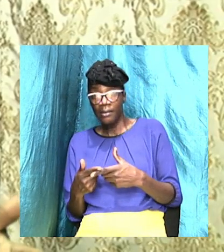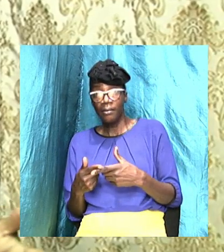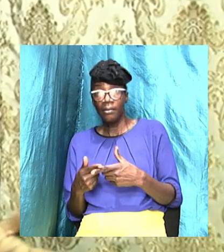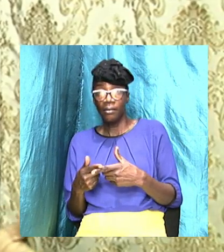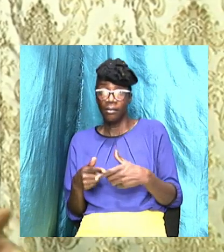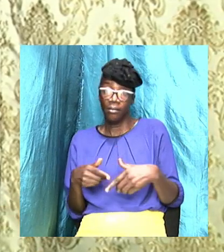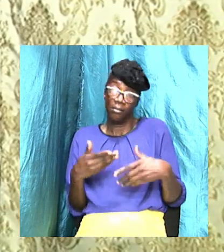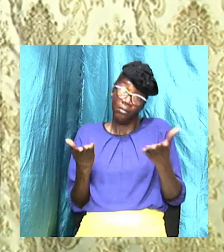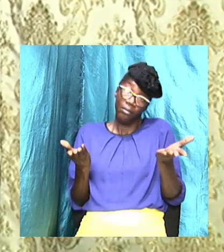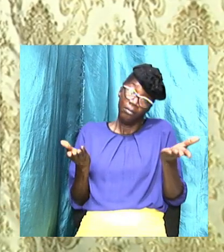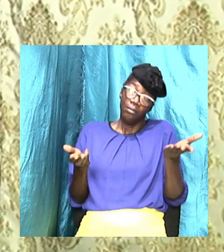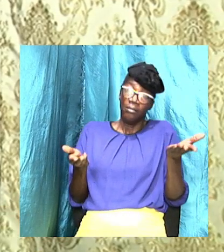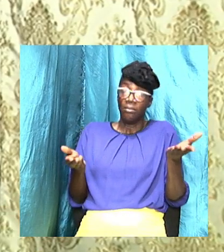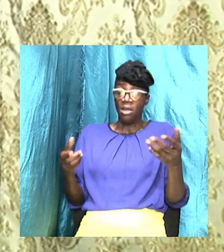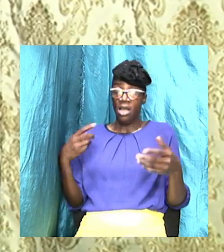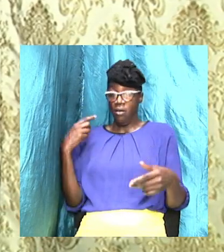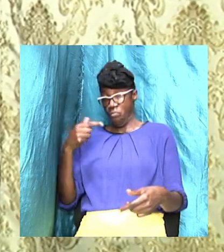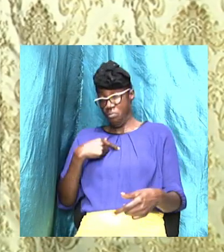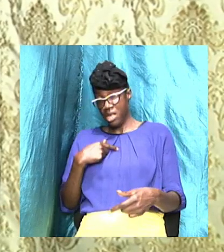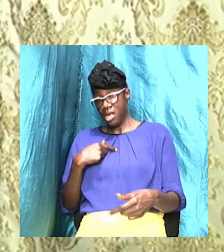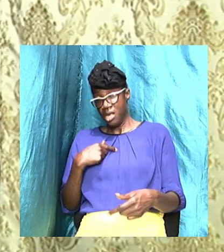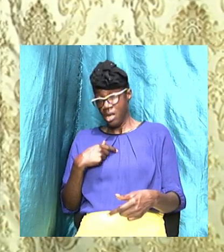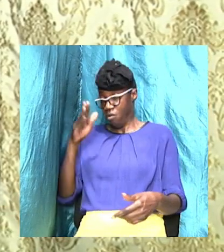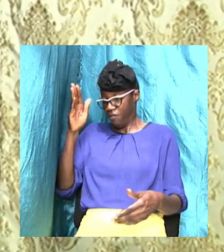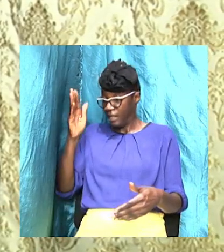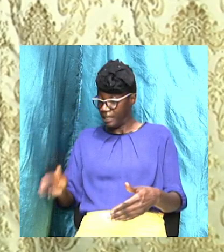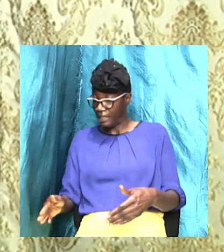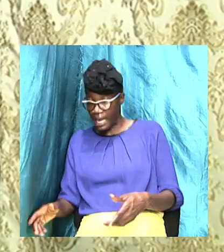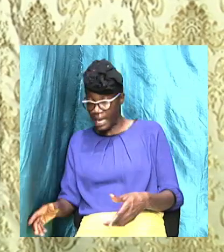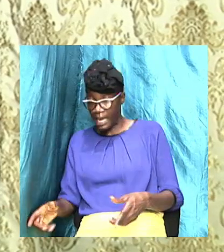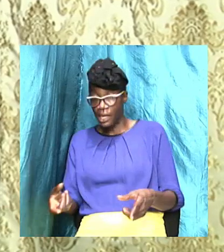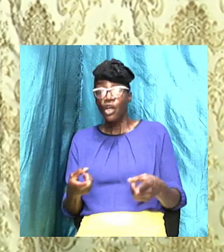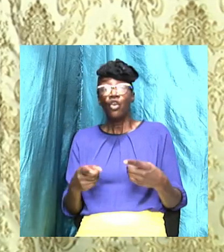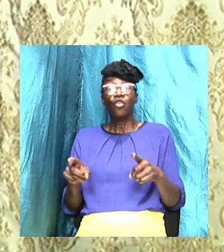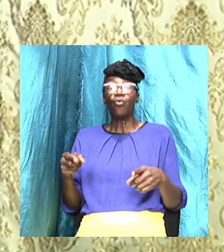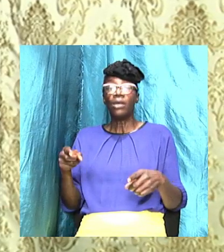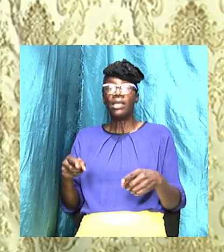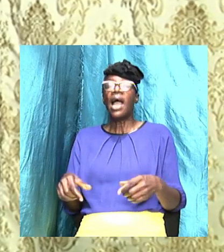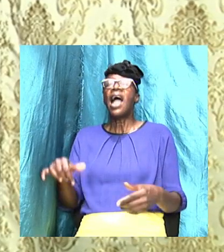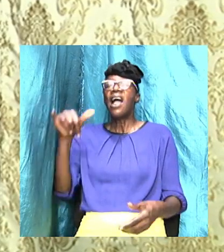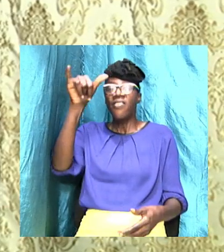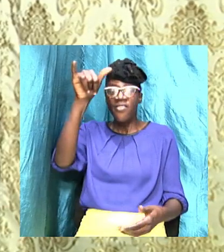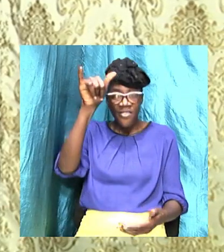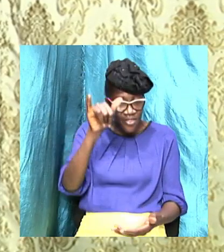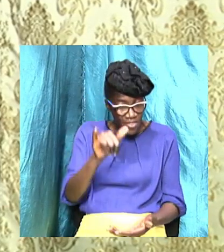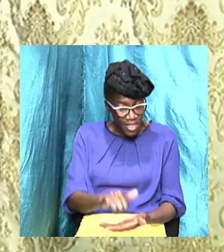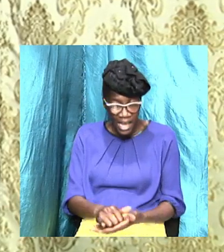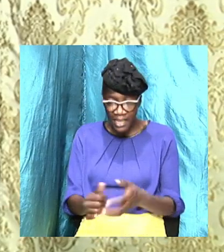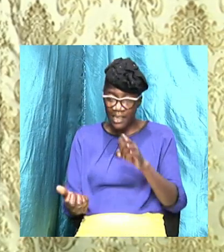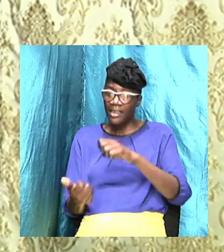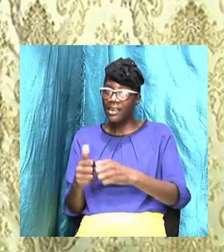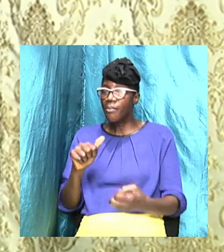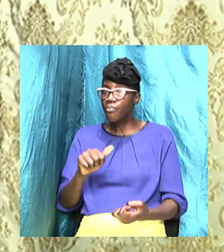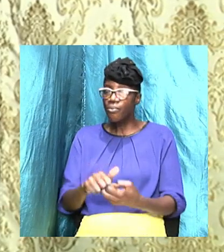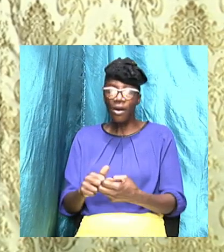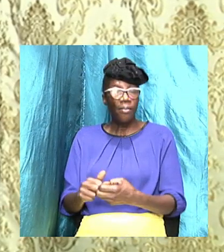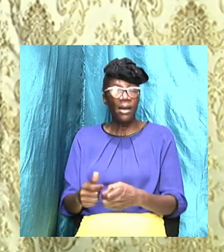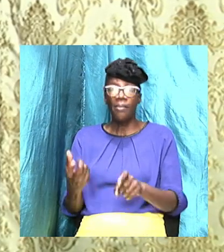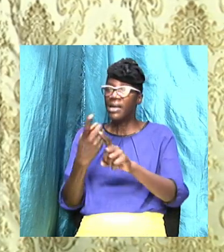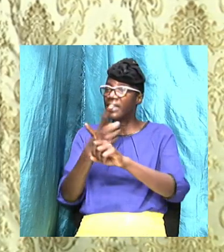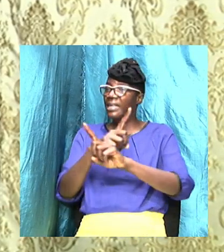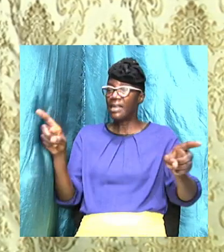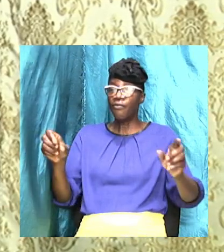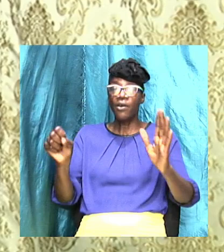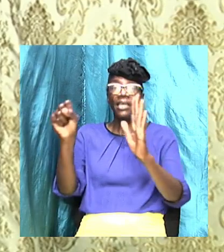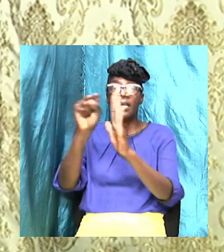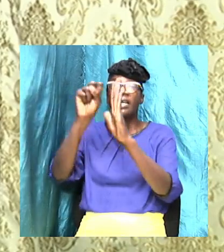we should be able to do it because it's, and that is the problem that we are having, because there are different